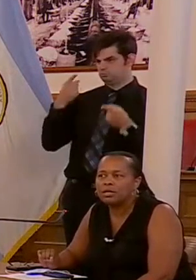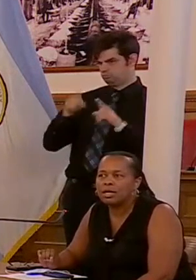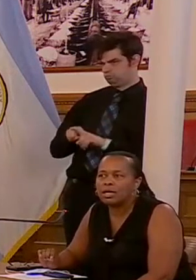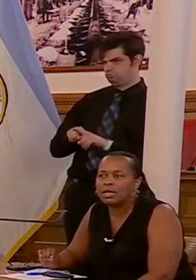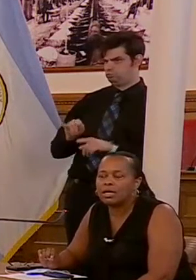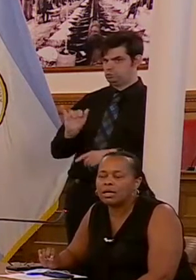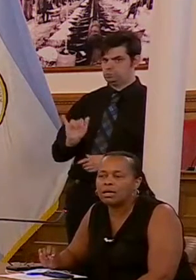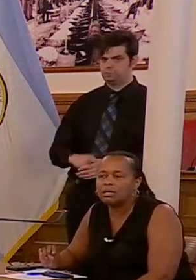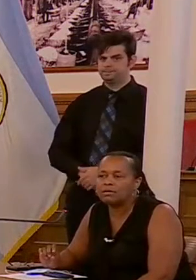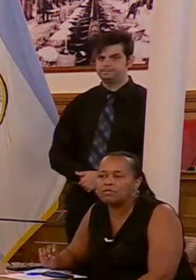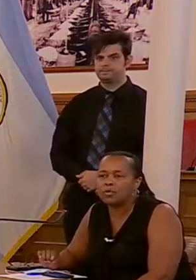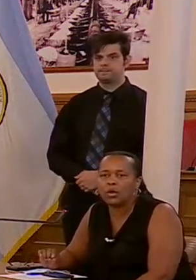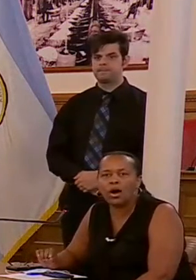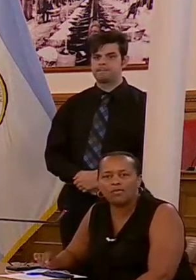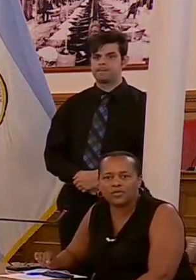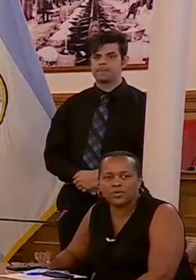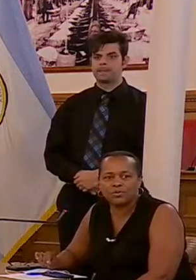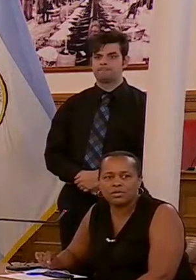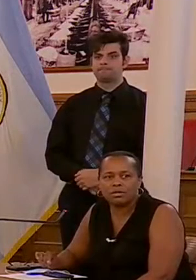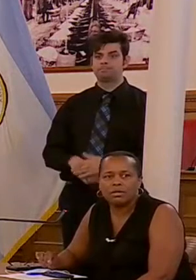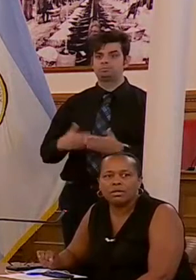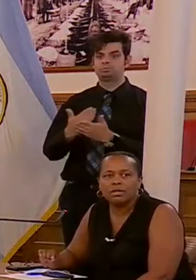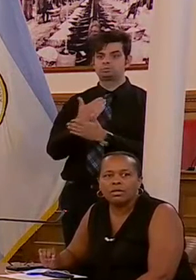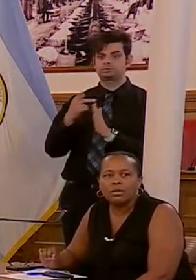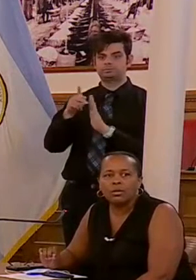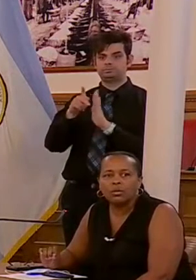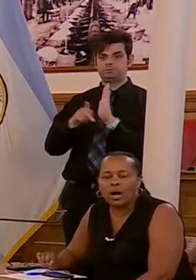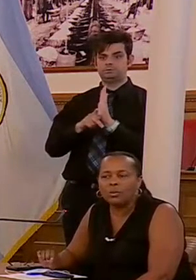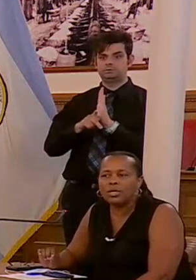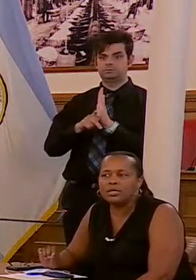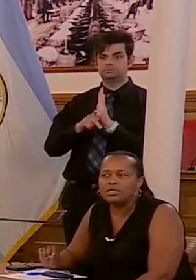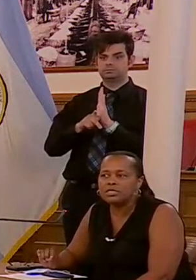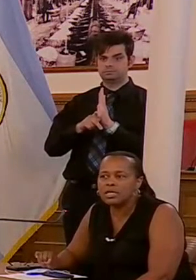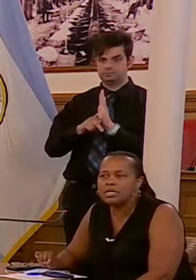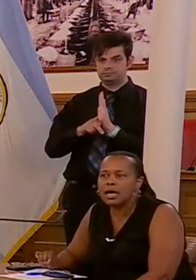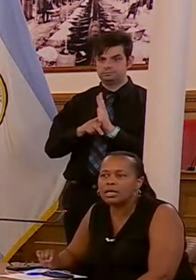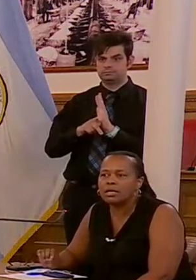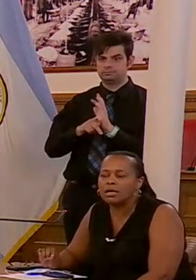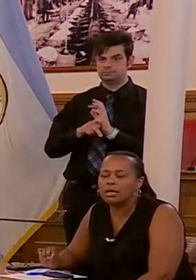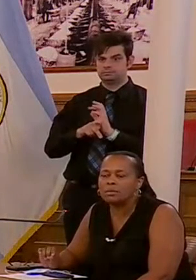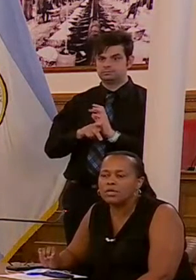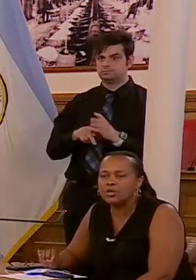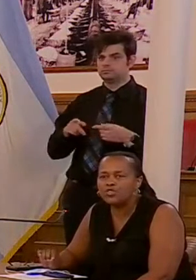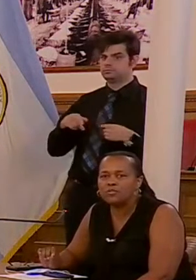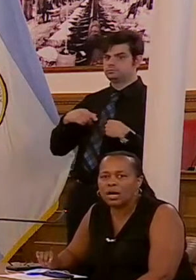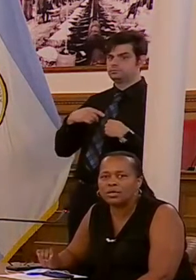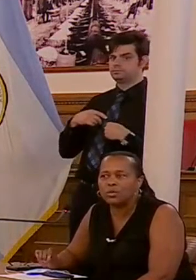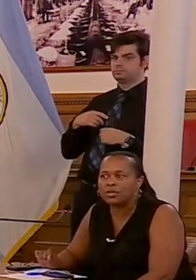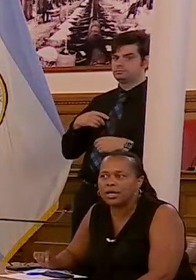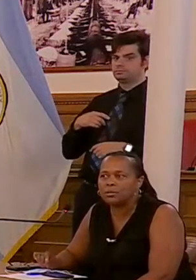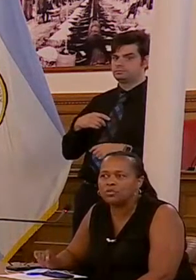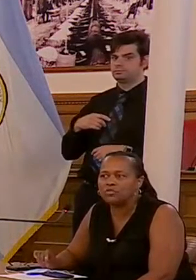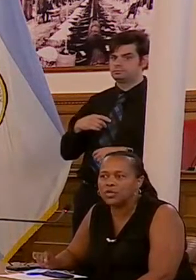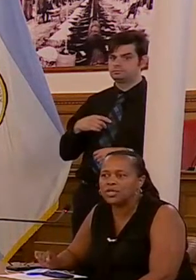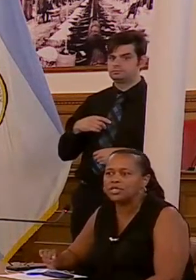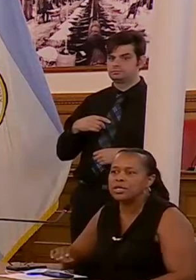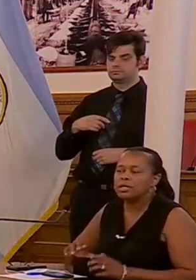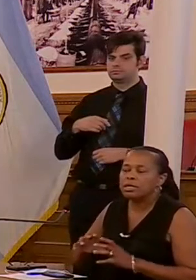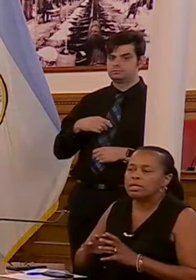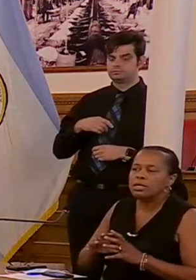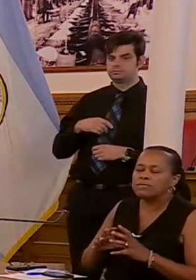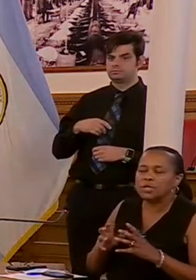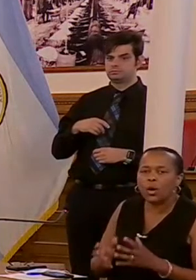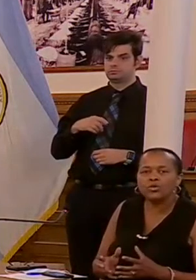footage for officers. While we see that use of body-worn camera